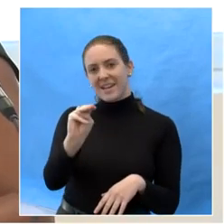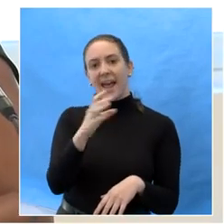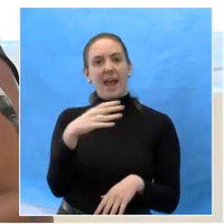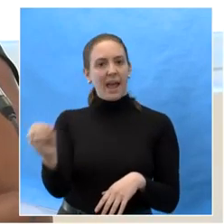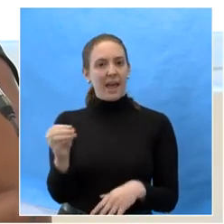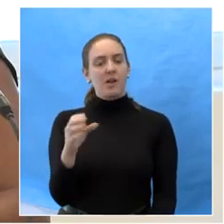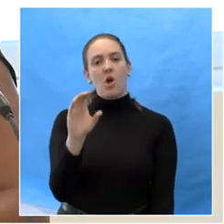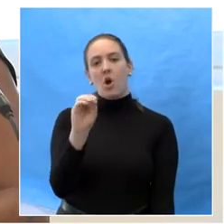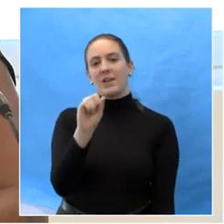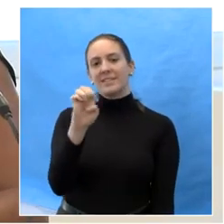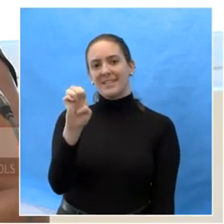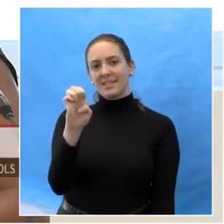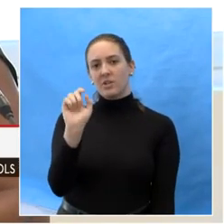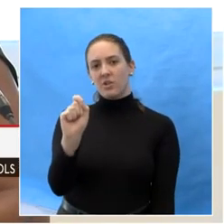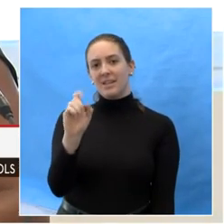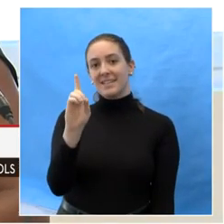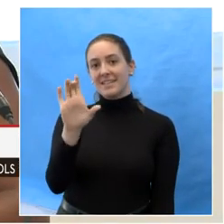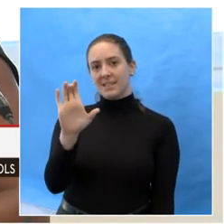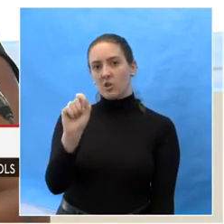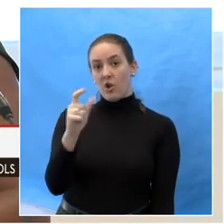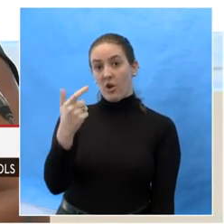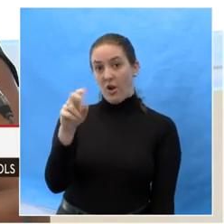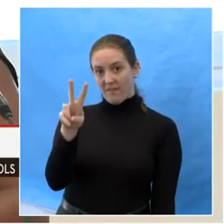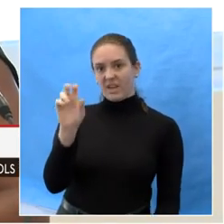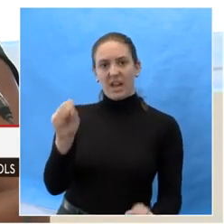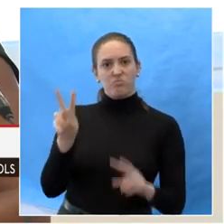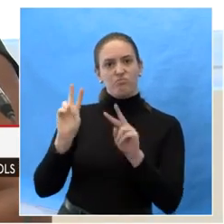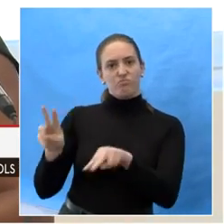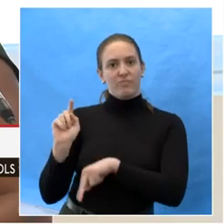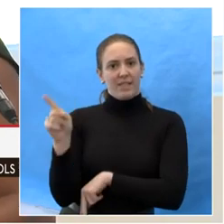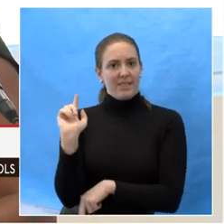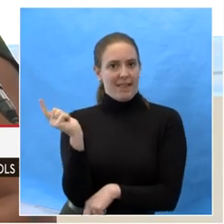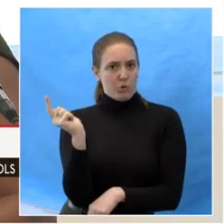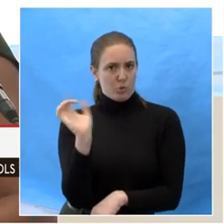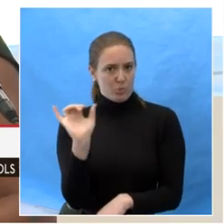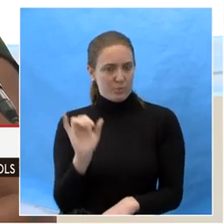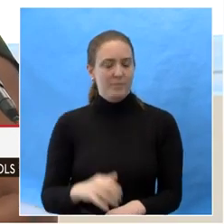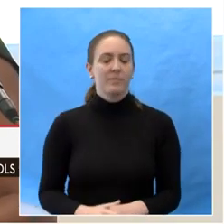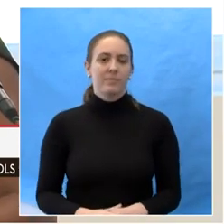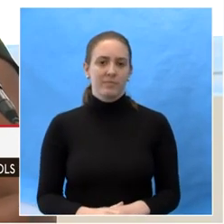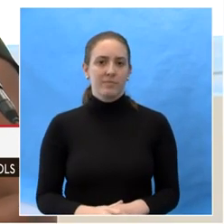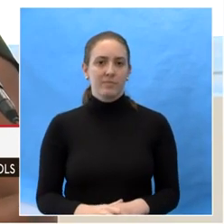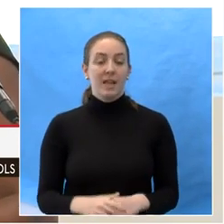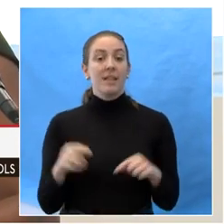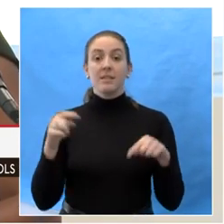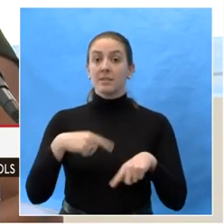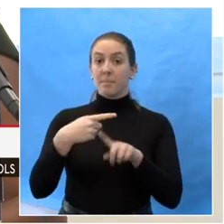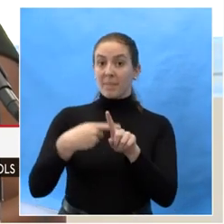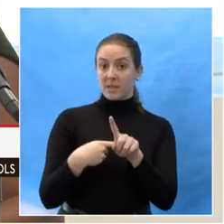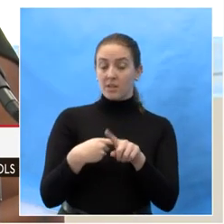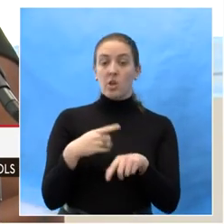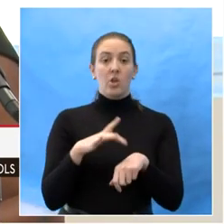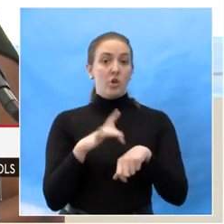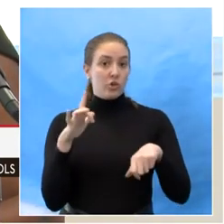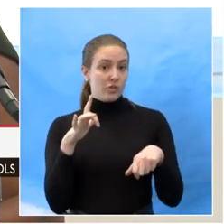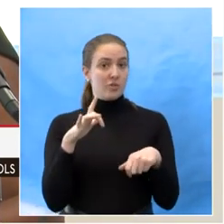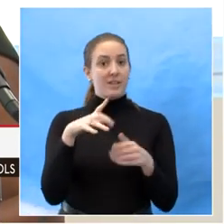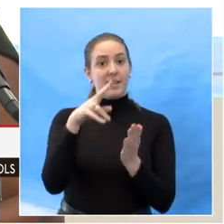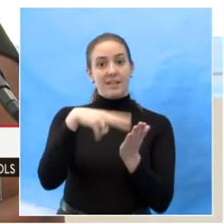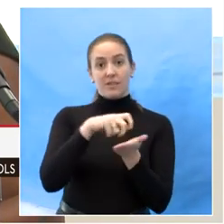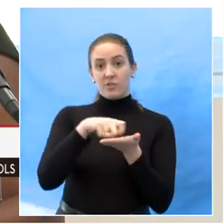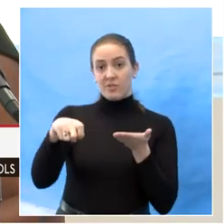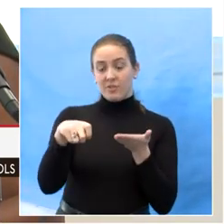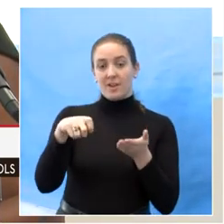Mayor.dc.gov following this presentation. Earlier this month, the Early Literacy Task Force, led by the Office of the